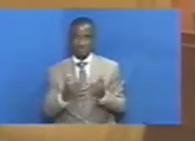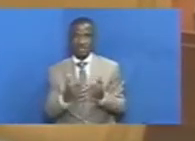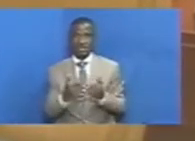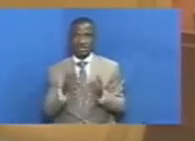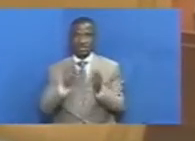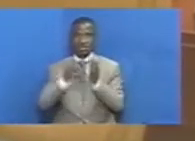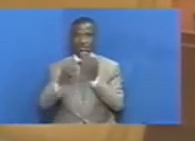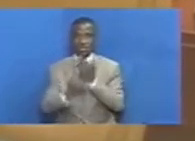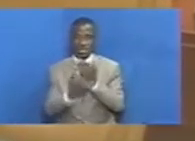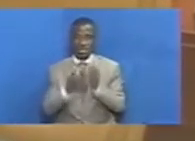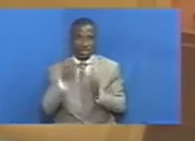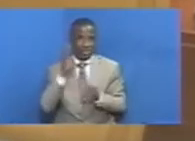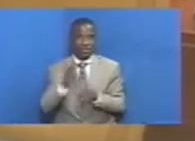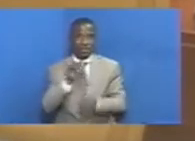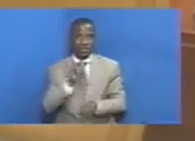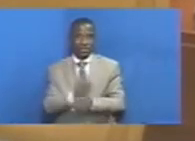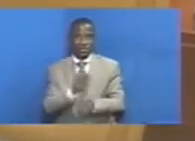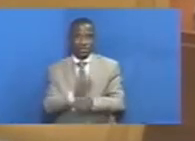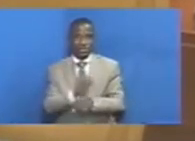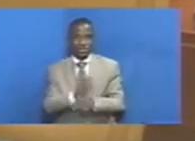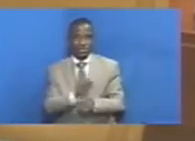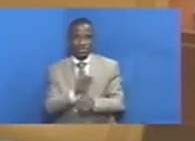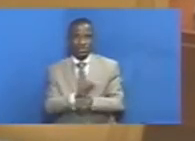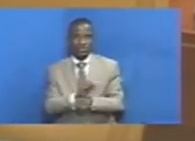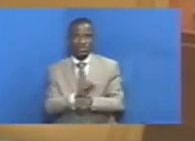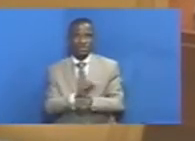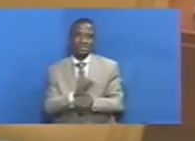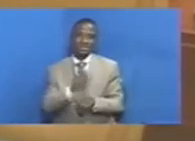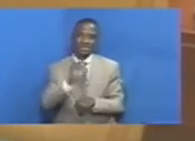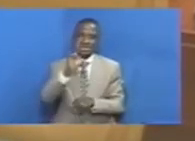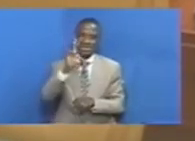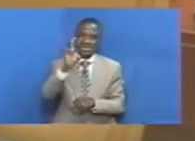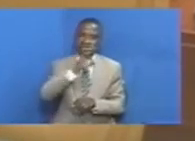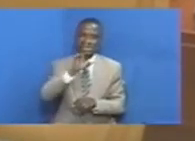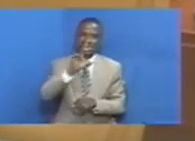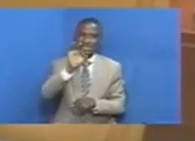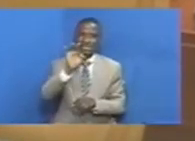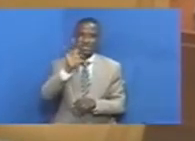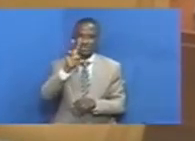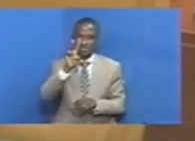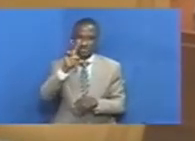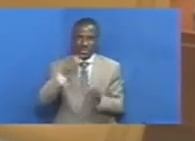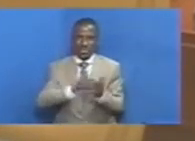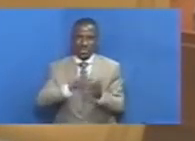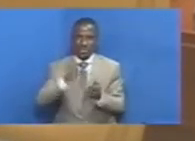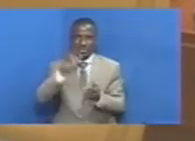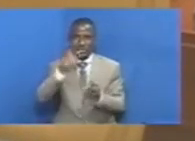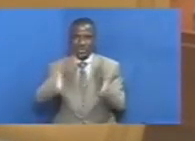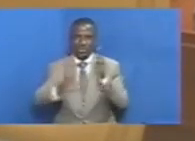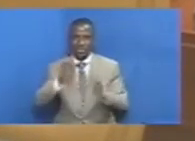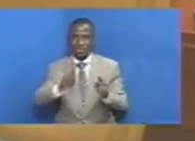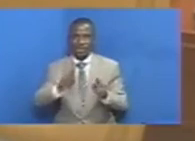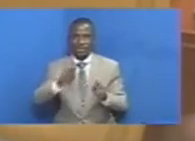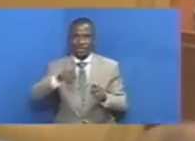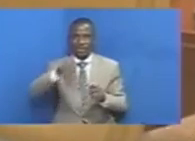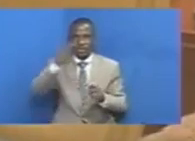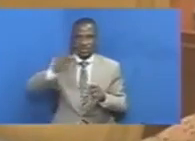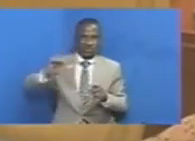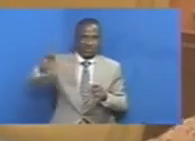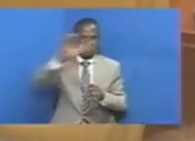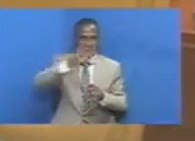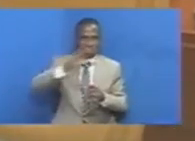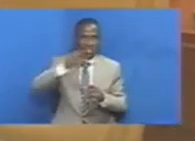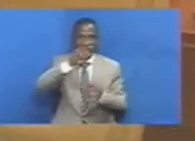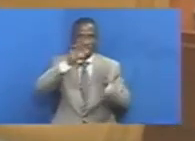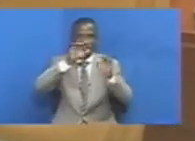once completed, will provide over 792,000 inhabitants of Tamale and its environs with